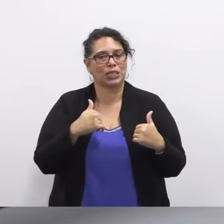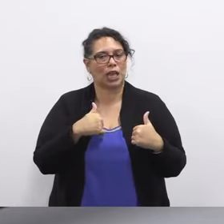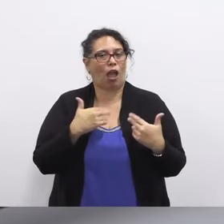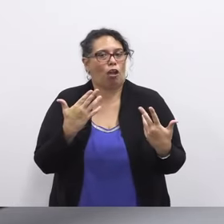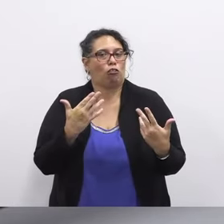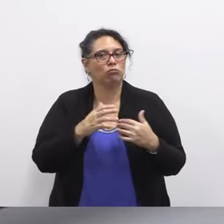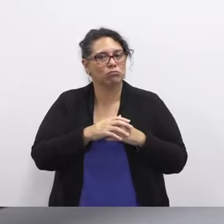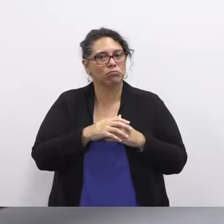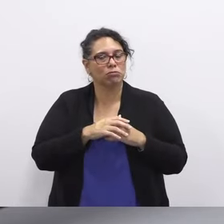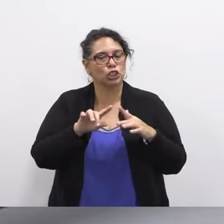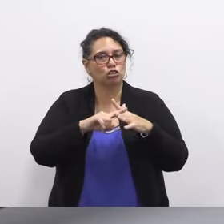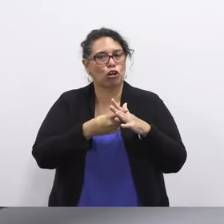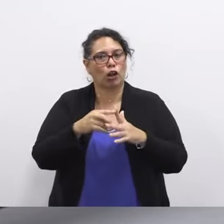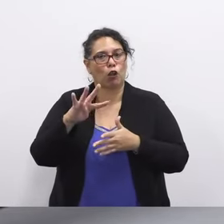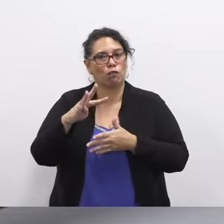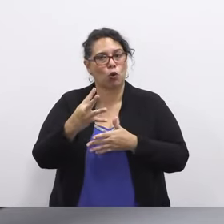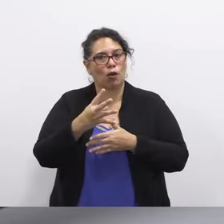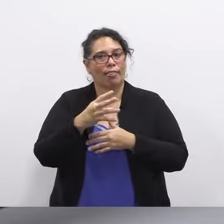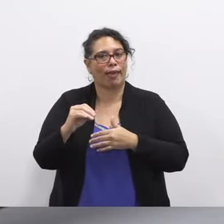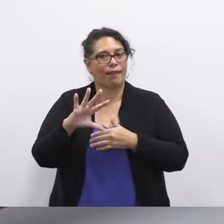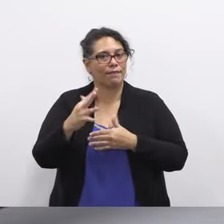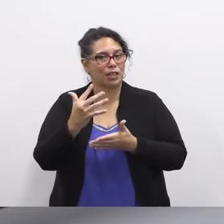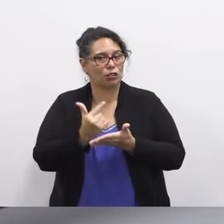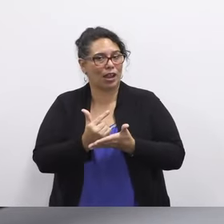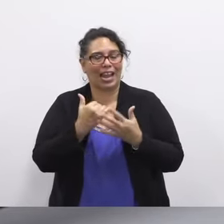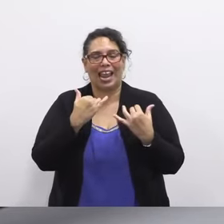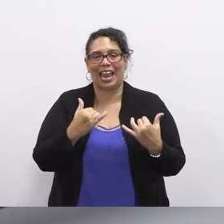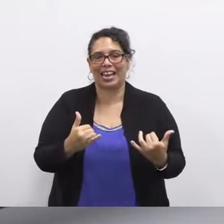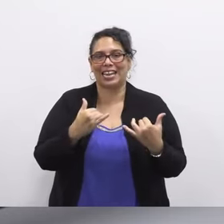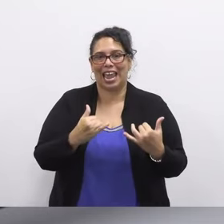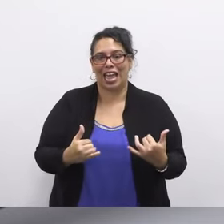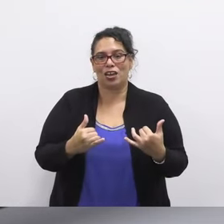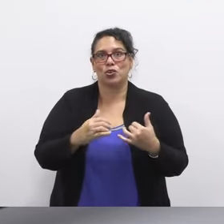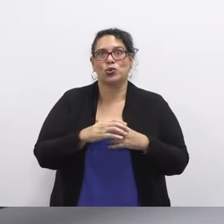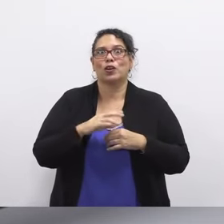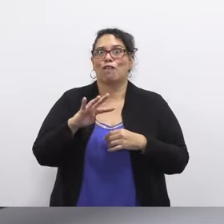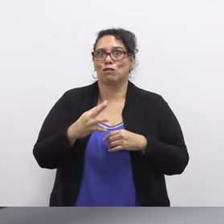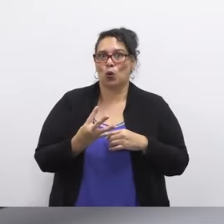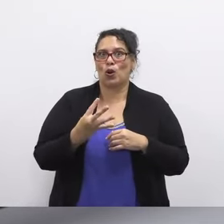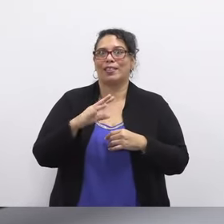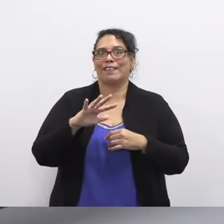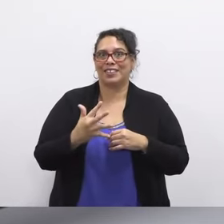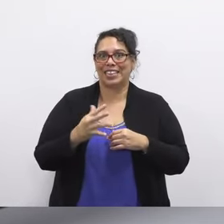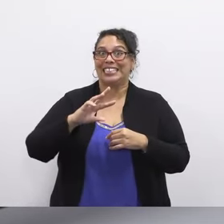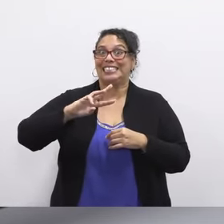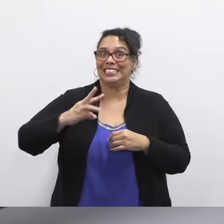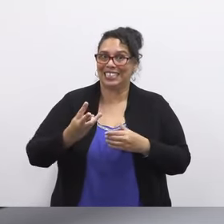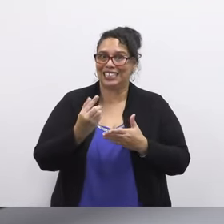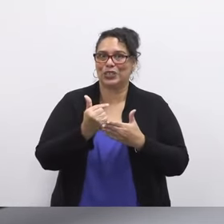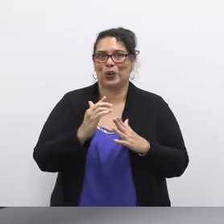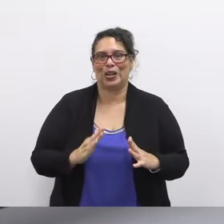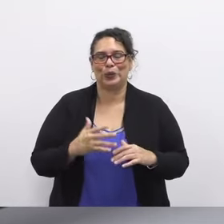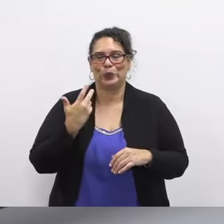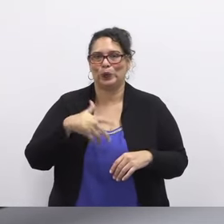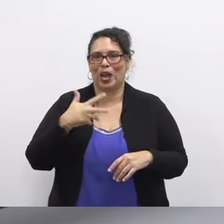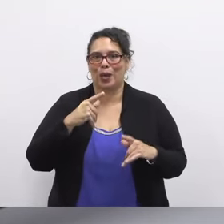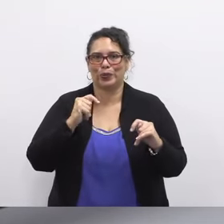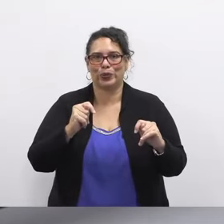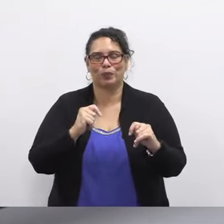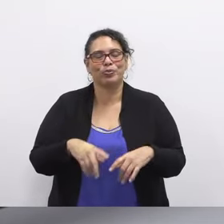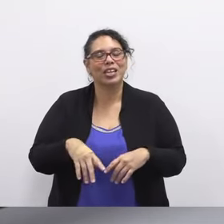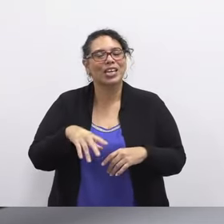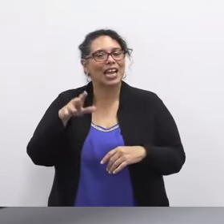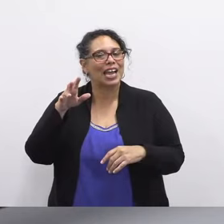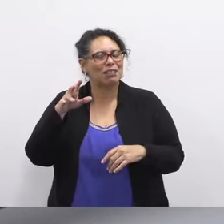are, starting with fourth and fifth graders. Now they serve fourth and fifth and sixth graders. They also, as I heard Melissa tell the story